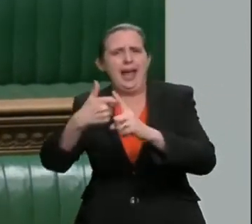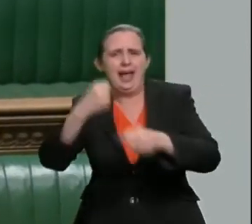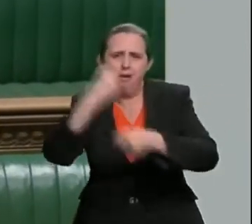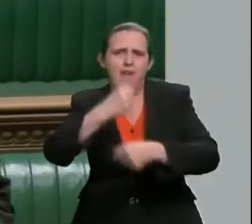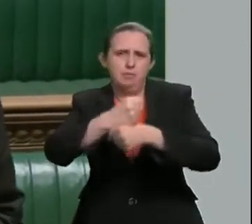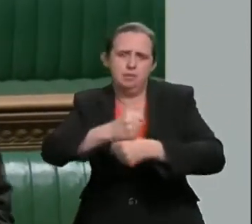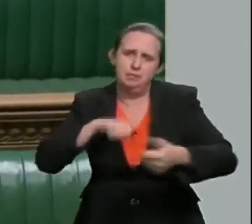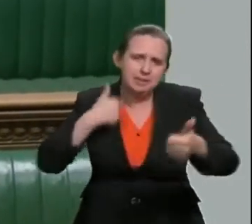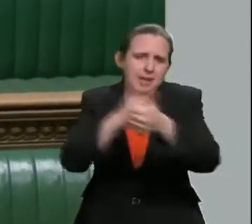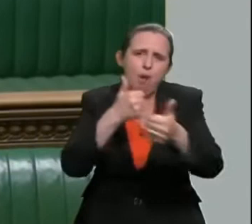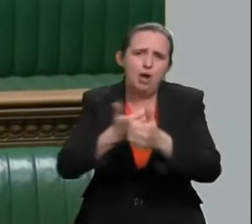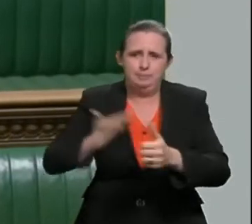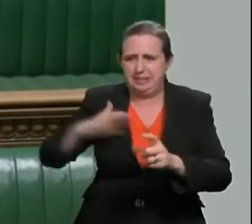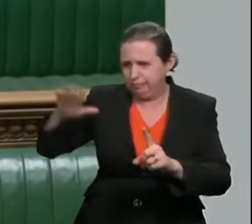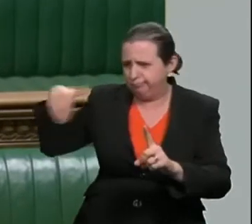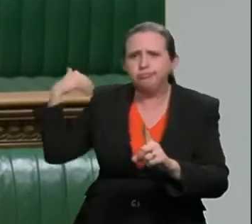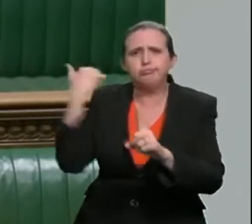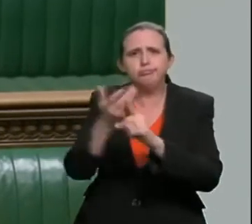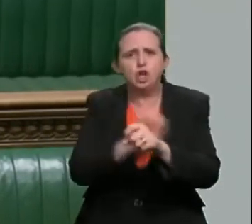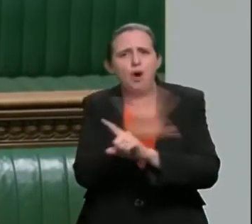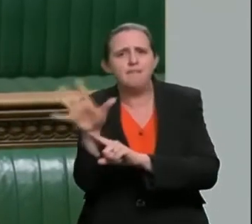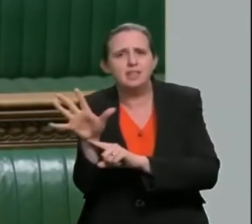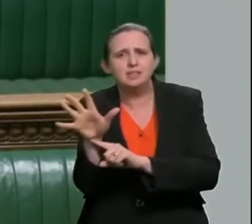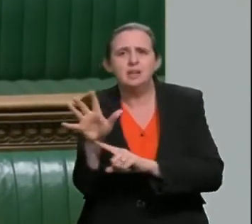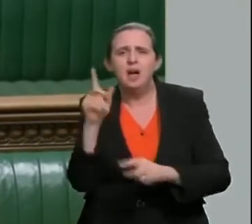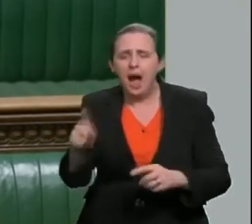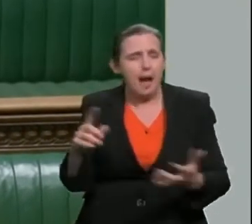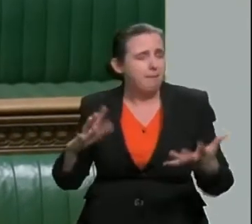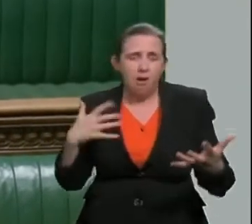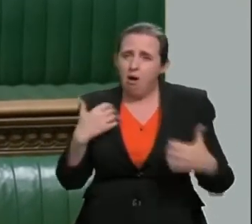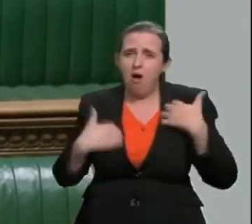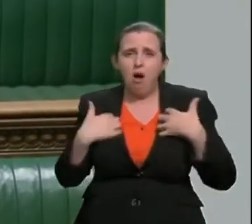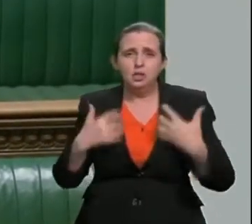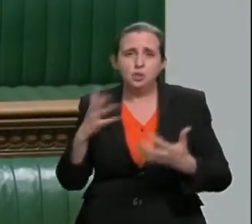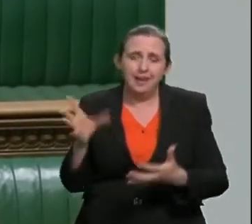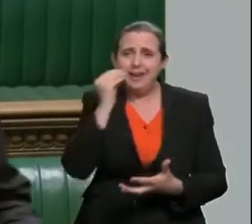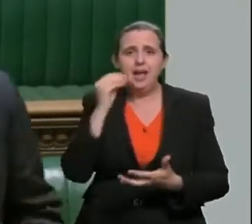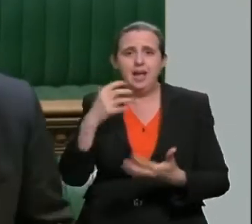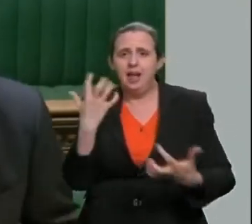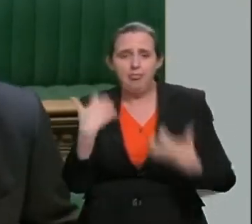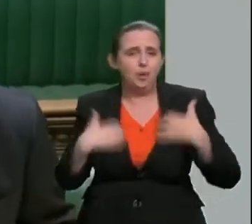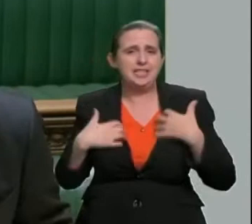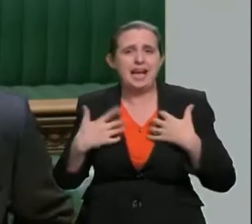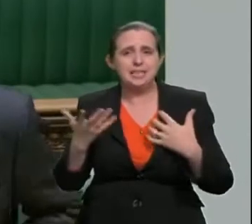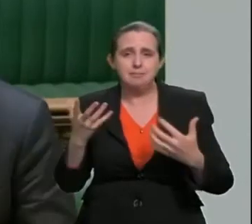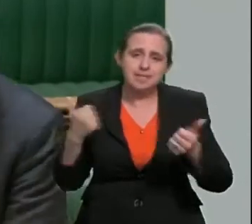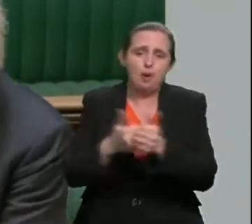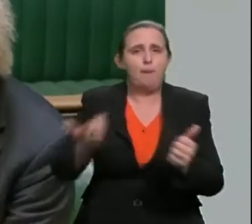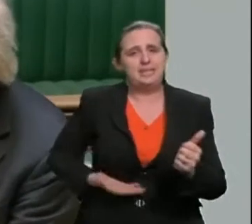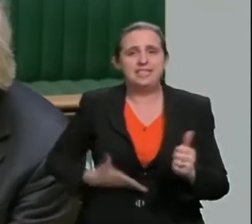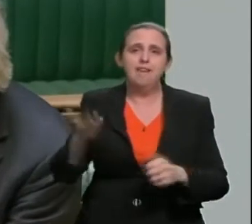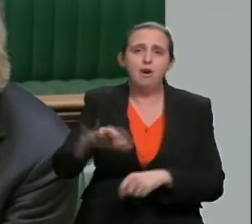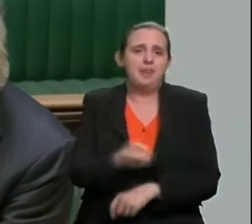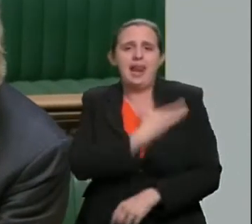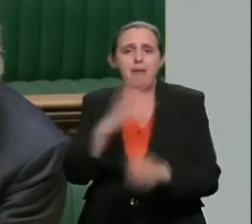arms around business. And actually, I'm delighted to hear this enthusiasm for business from the Labour Party when they stood